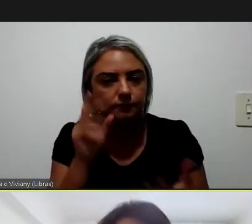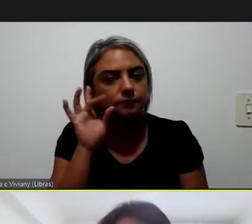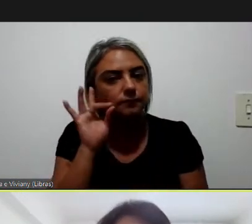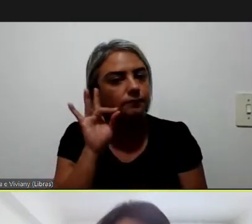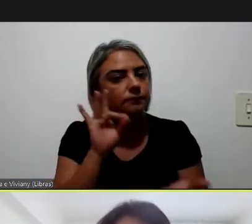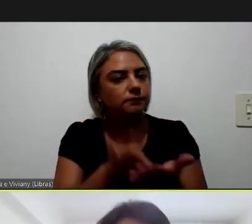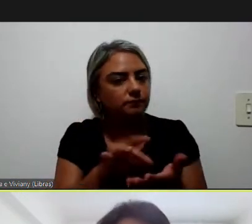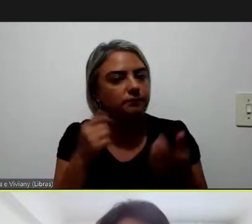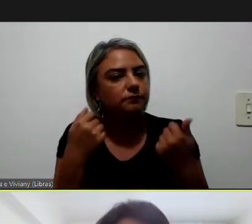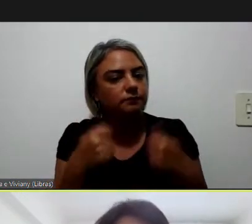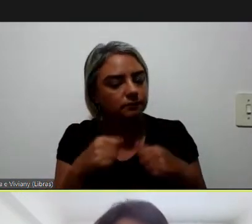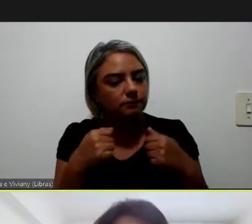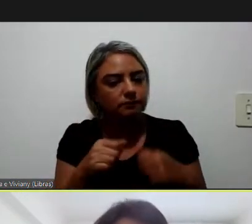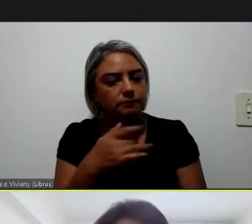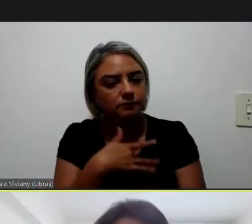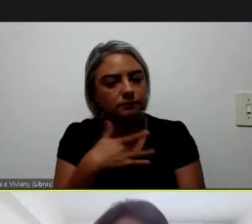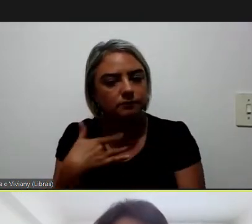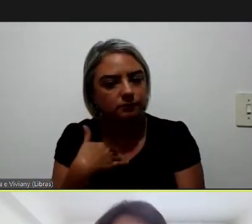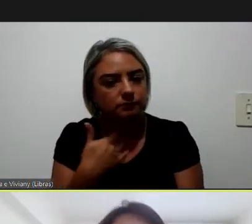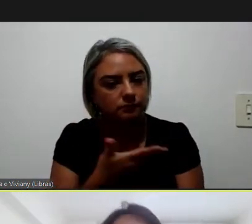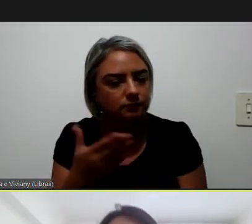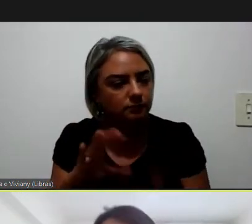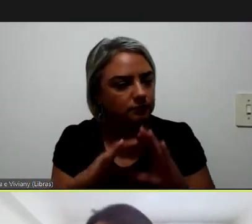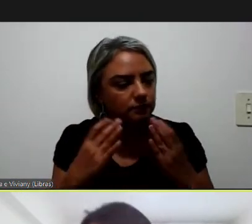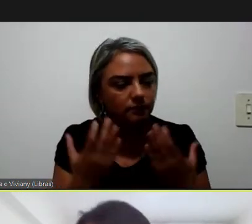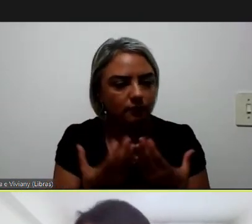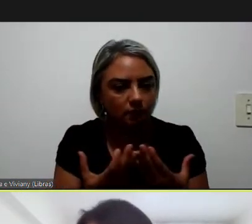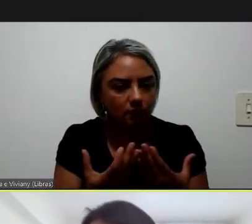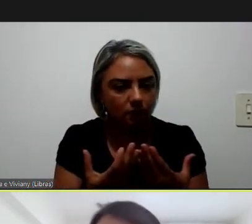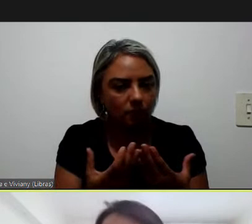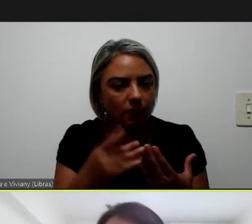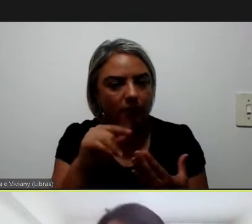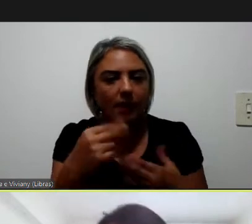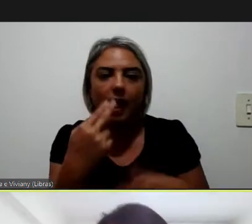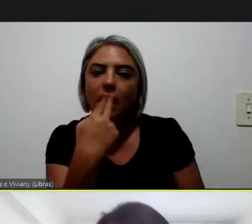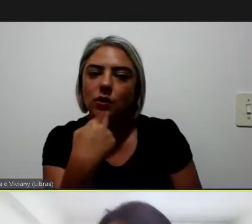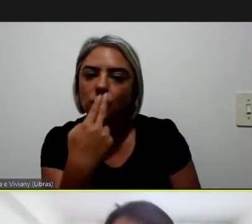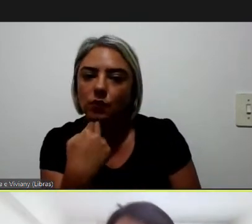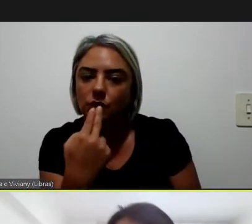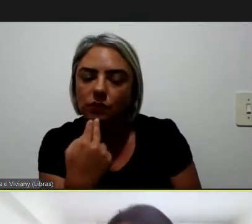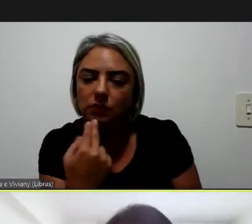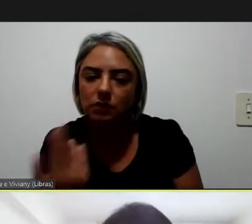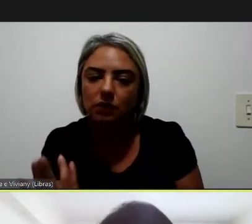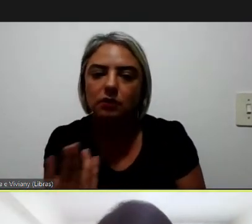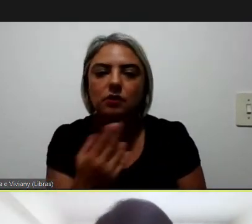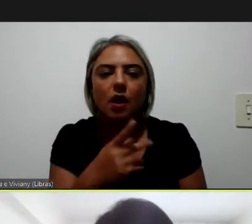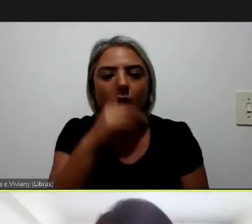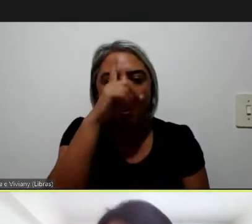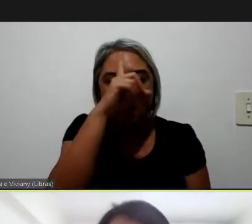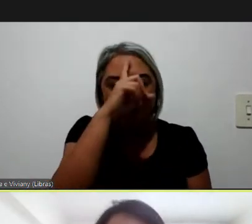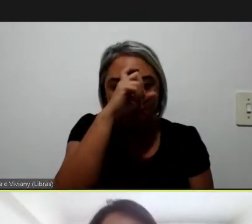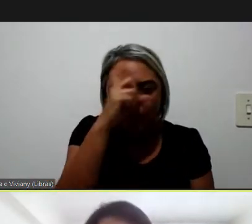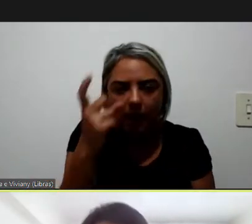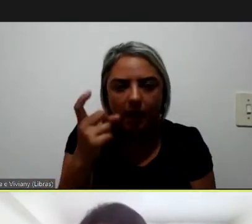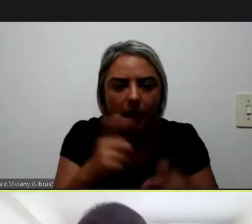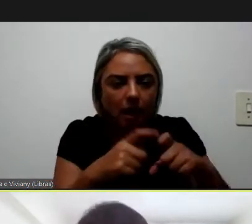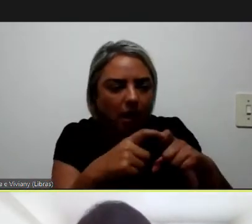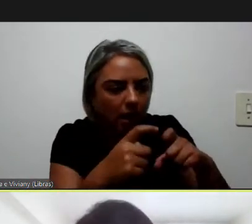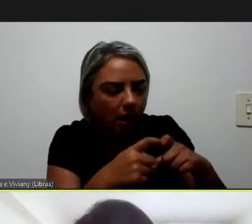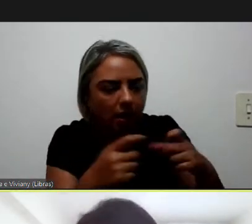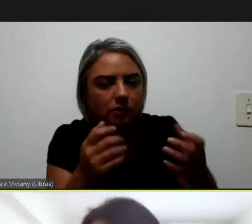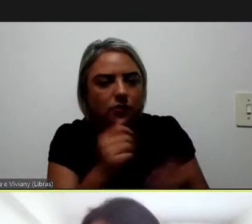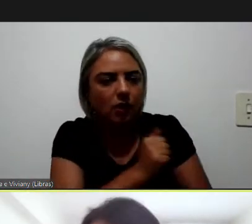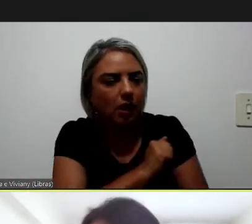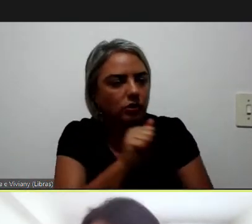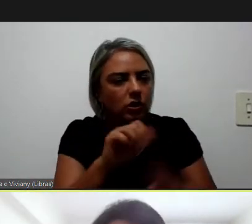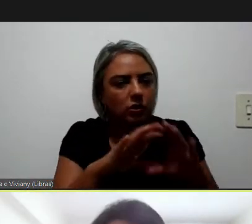according to the reality and necessity of health for that community. Is it in the dietitian, the doctor, the